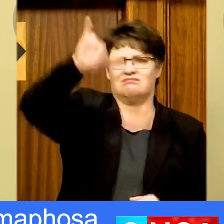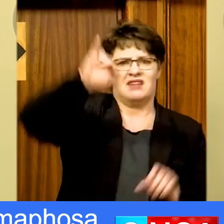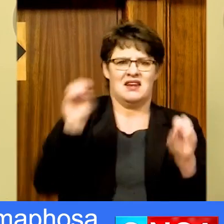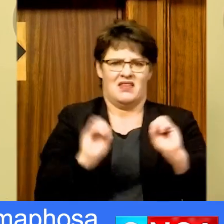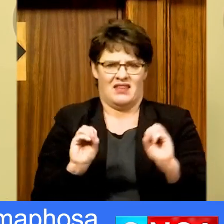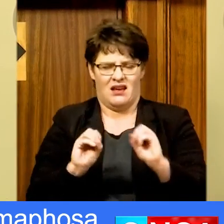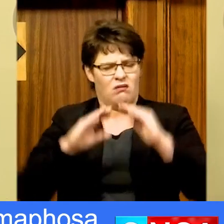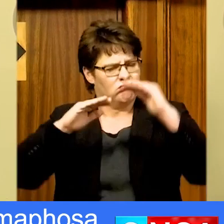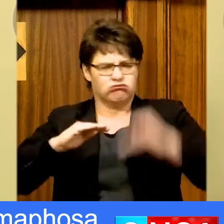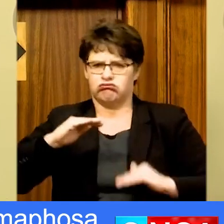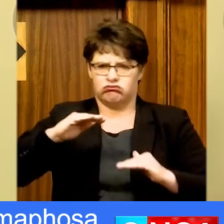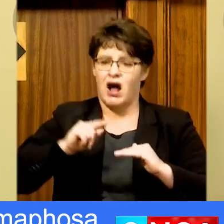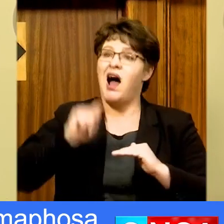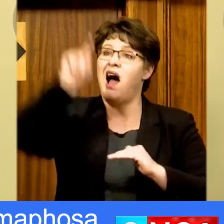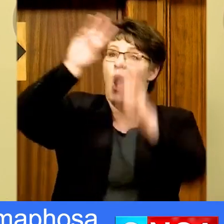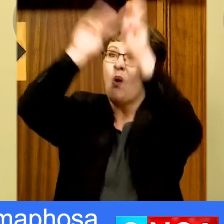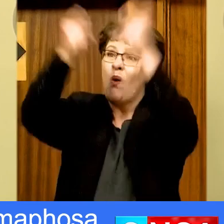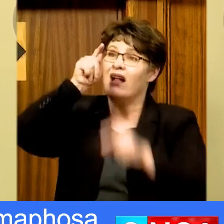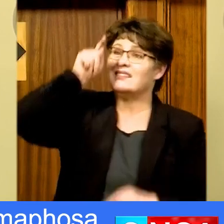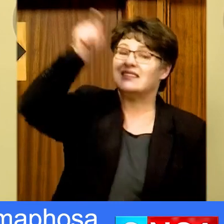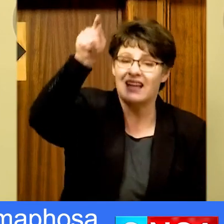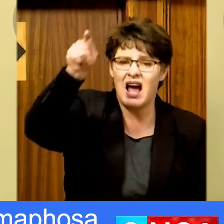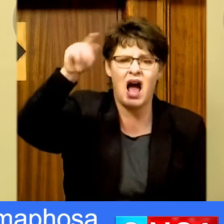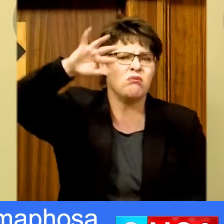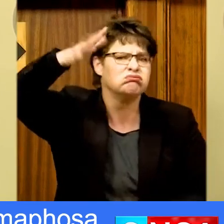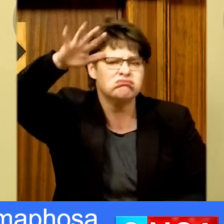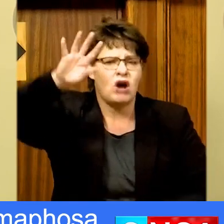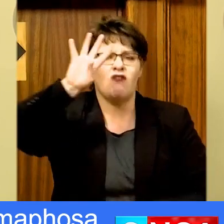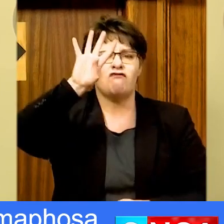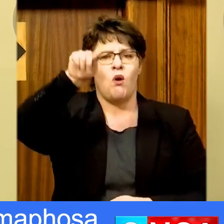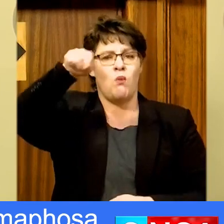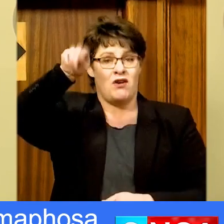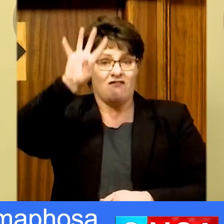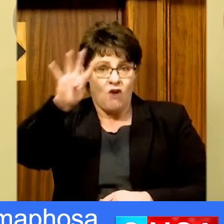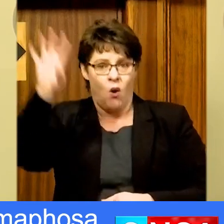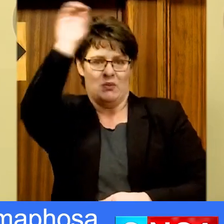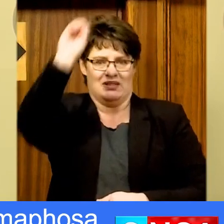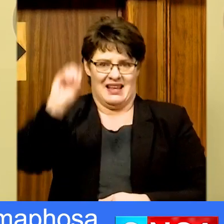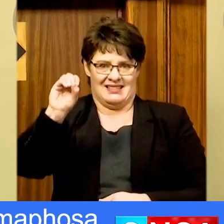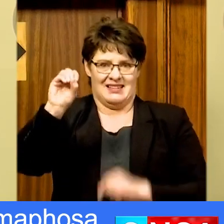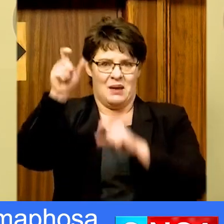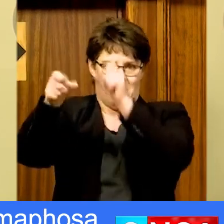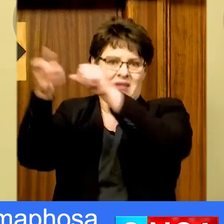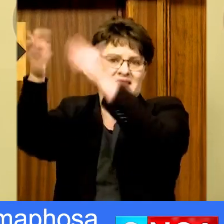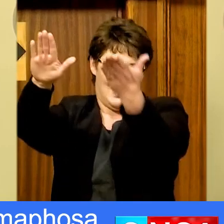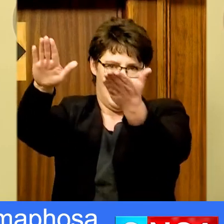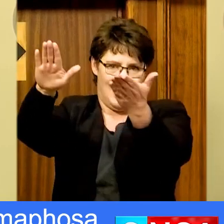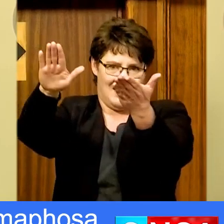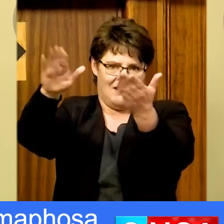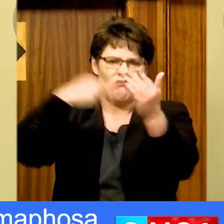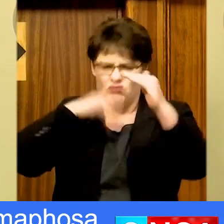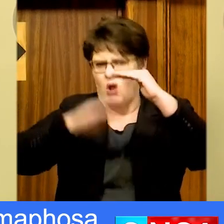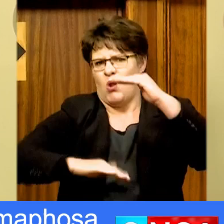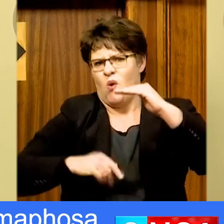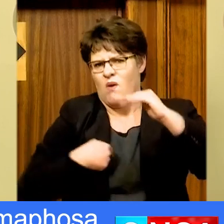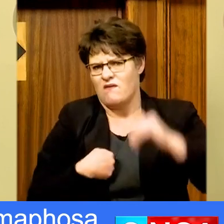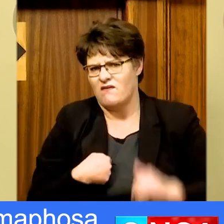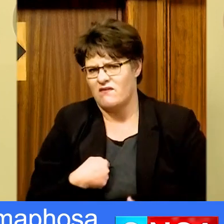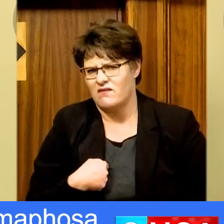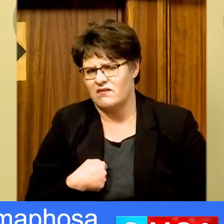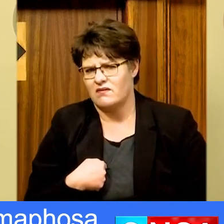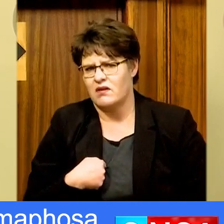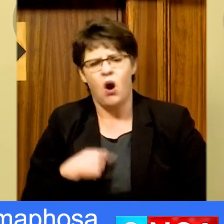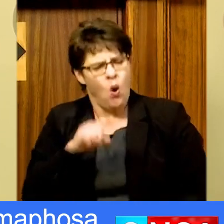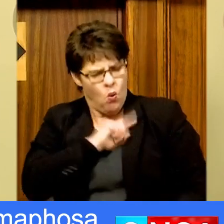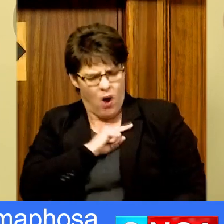is to a global average case fatality rate of 4.5%. We owe the